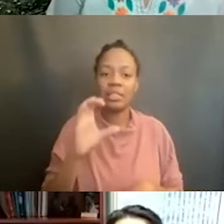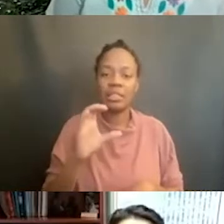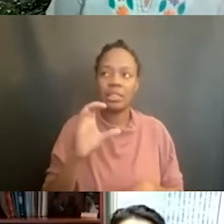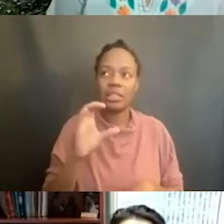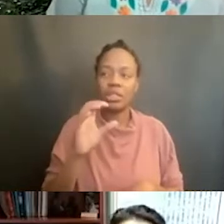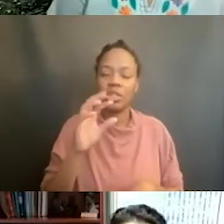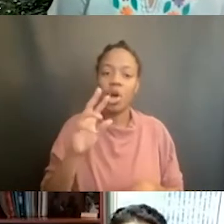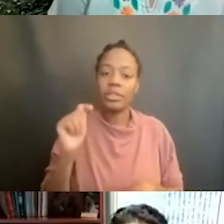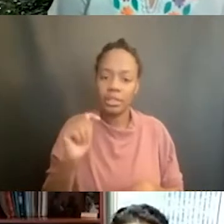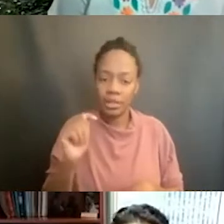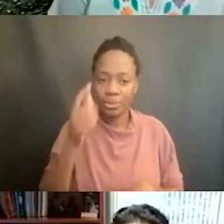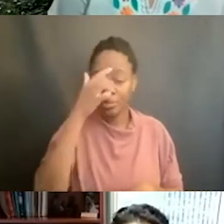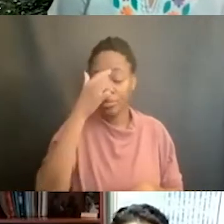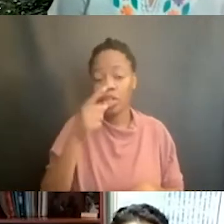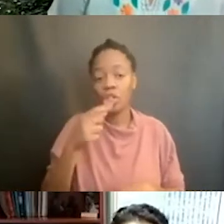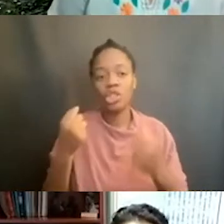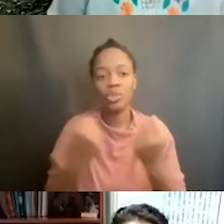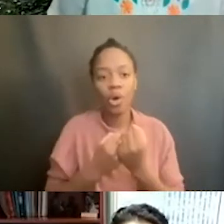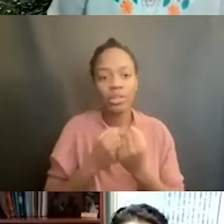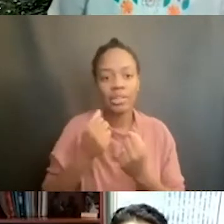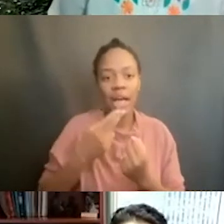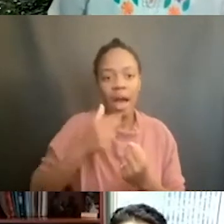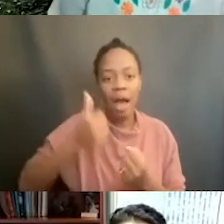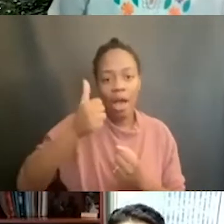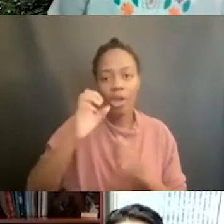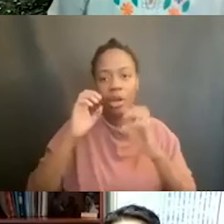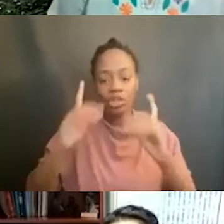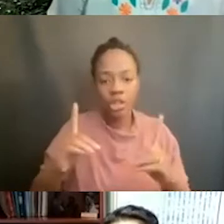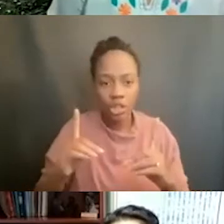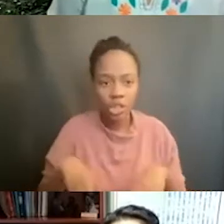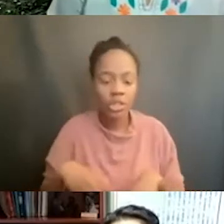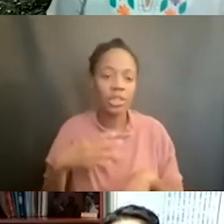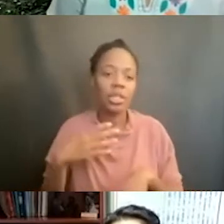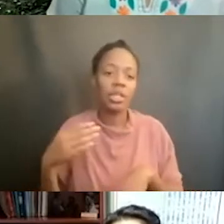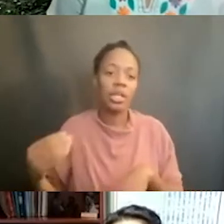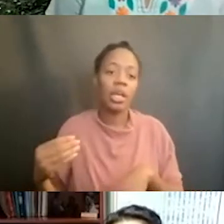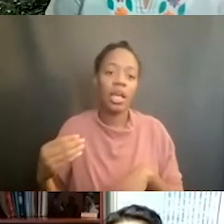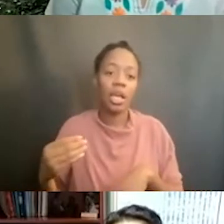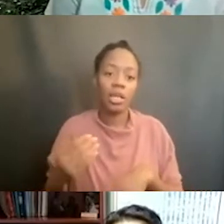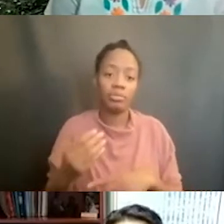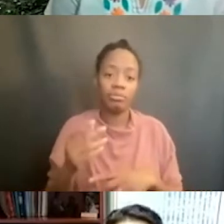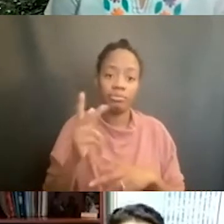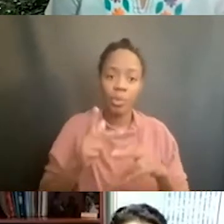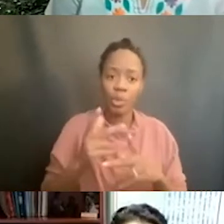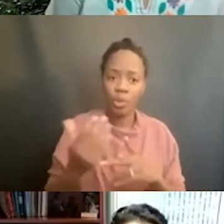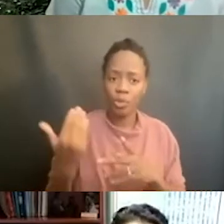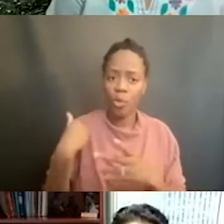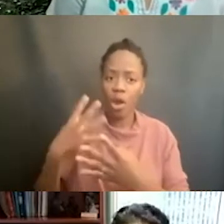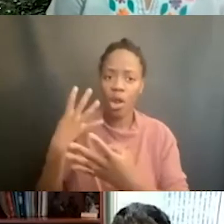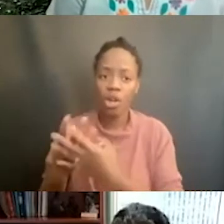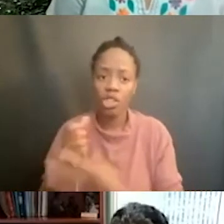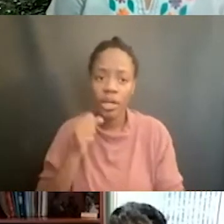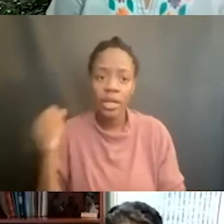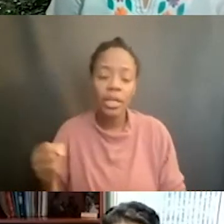Rebound, which supports the higher education and successful reintegration of the formerly incarcerated through the mentorship and living